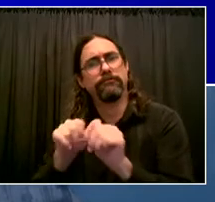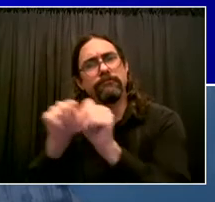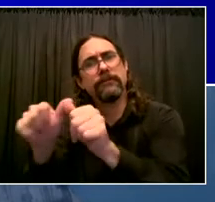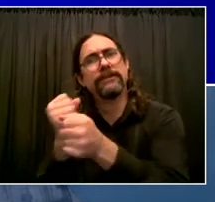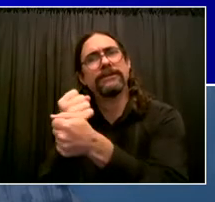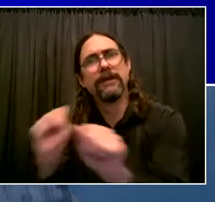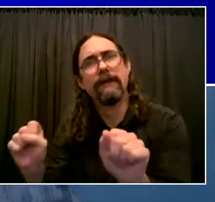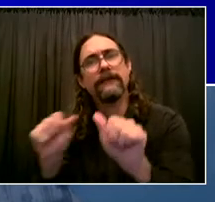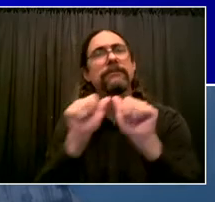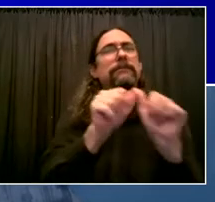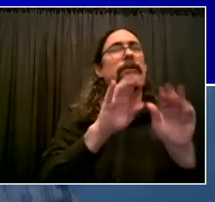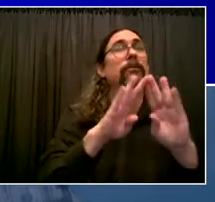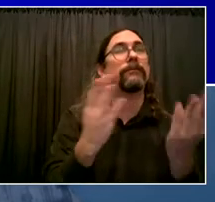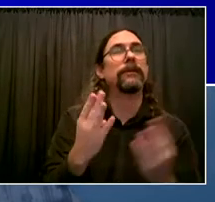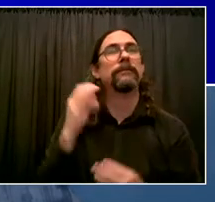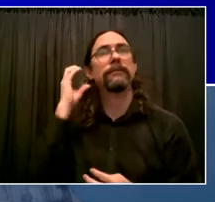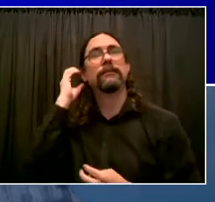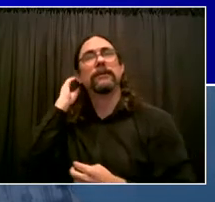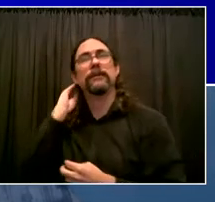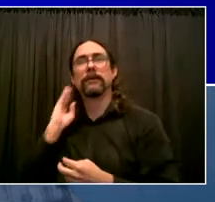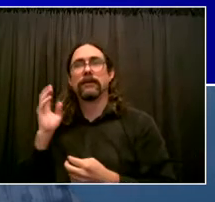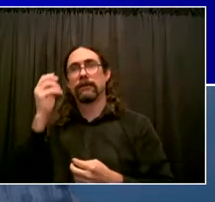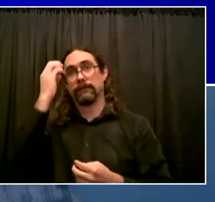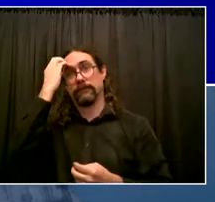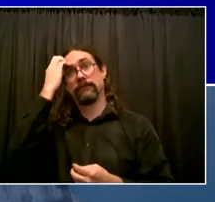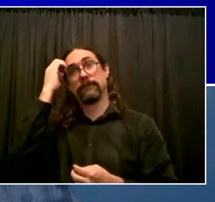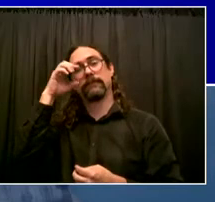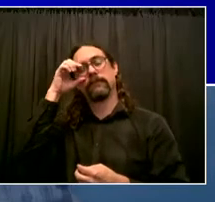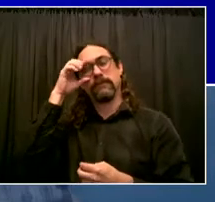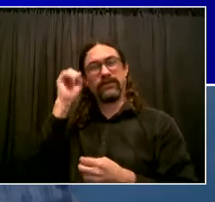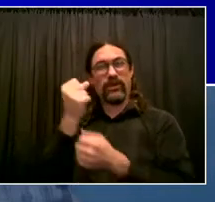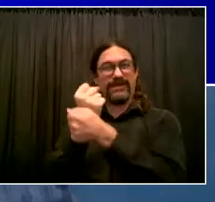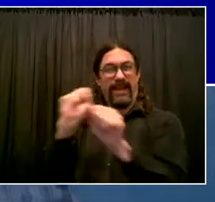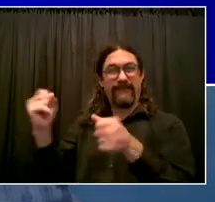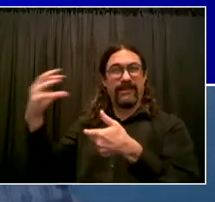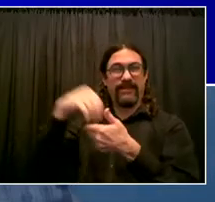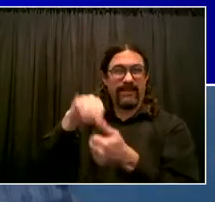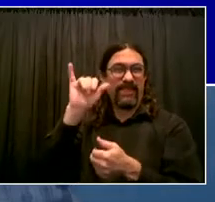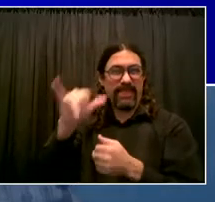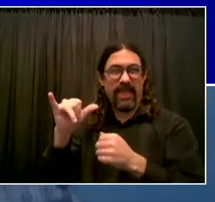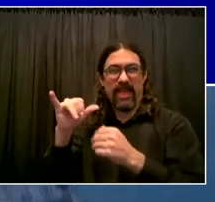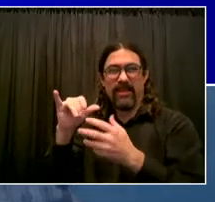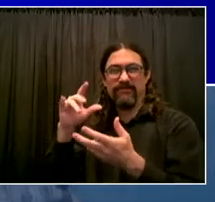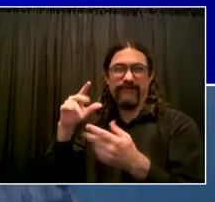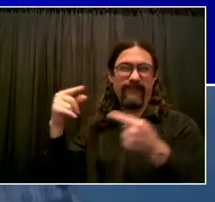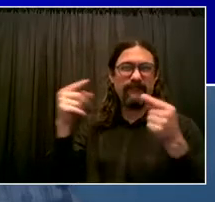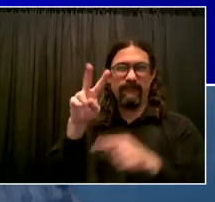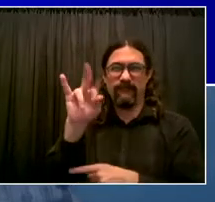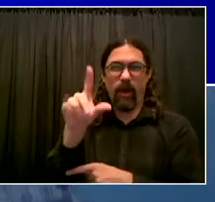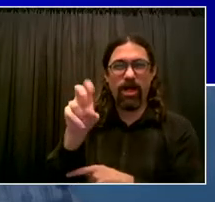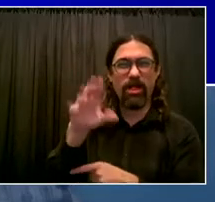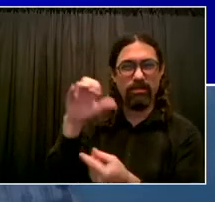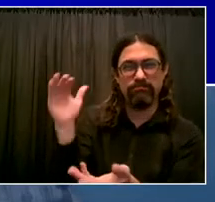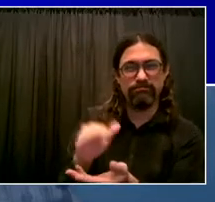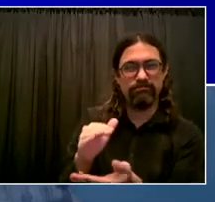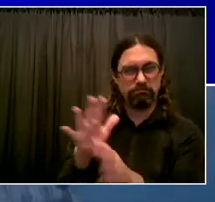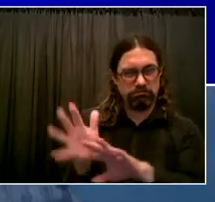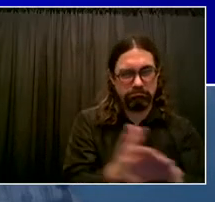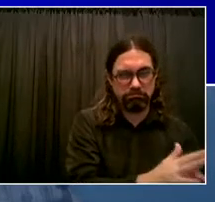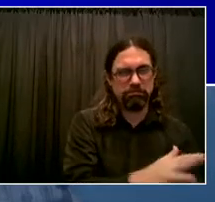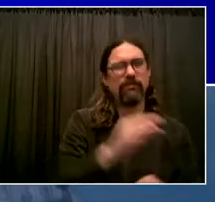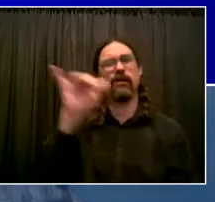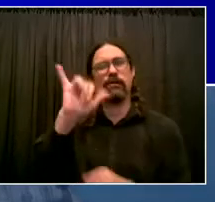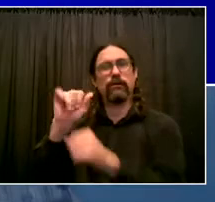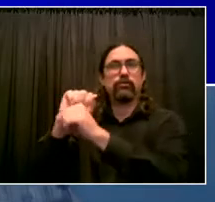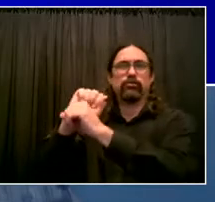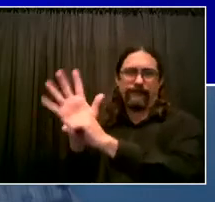through a lot in COVID. That's why we hired 500 more social workers for our schools. That's why we're doing social emotional screening for all our